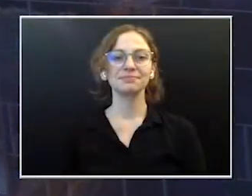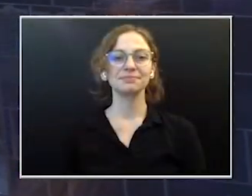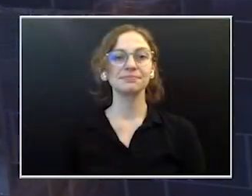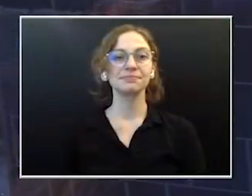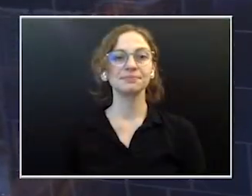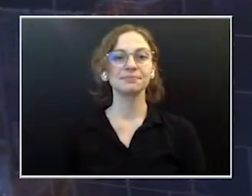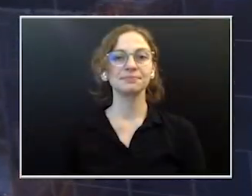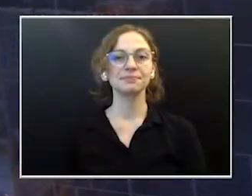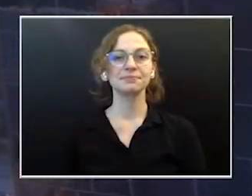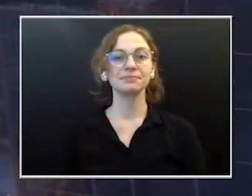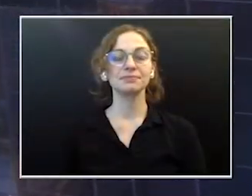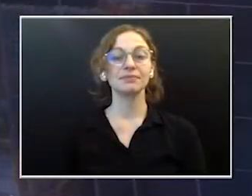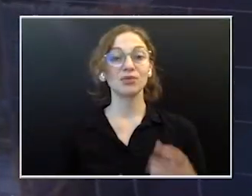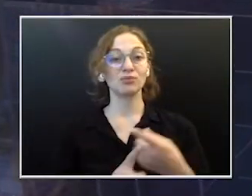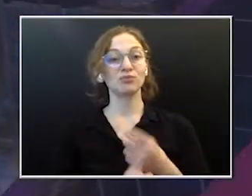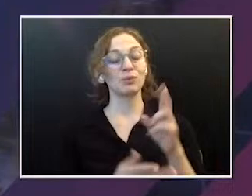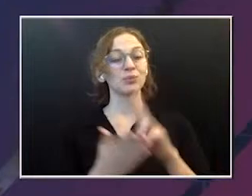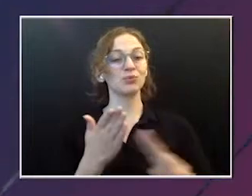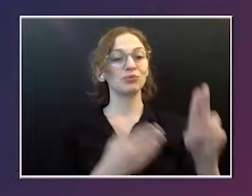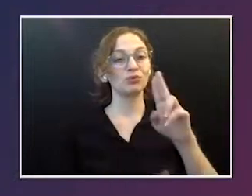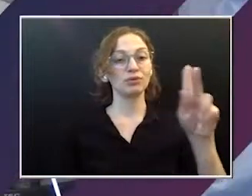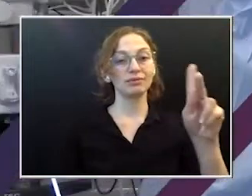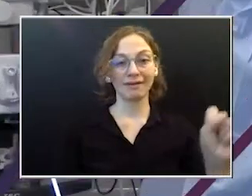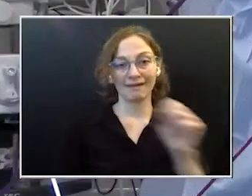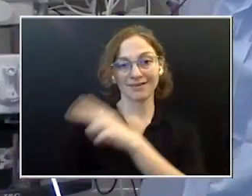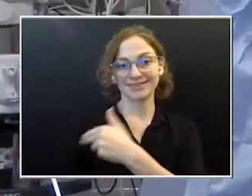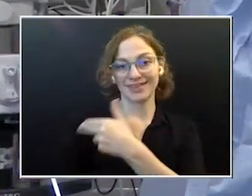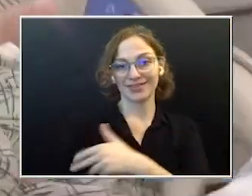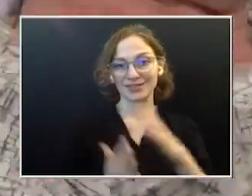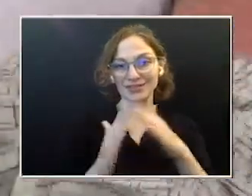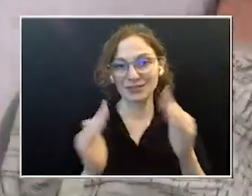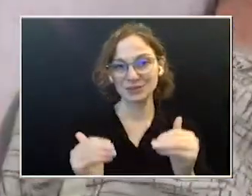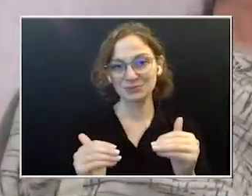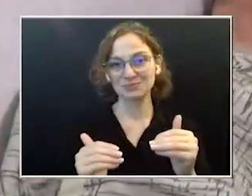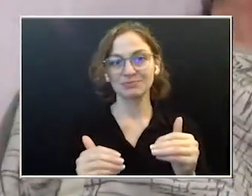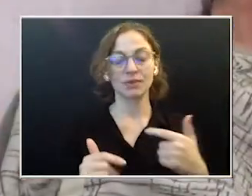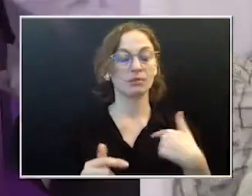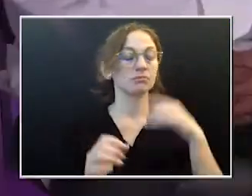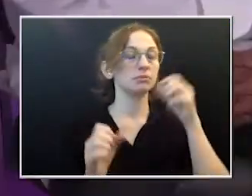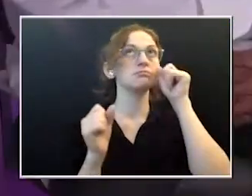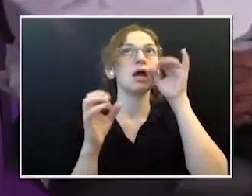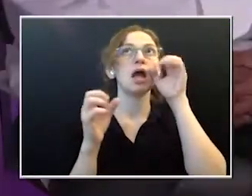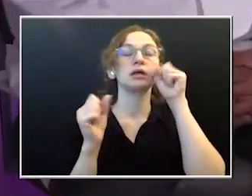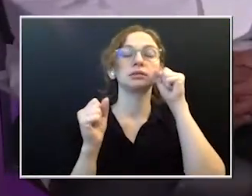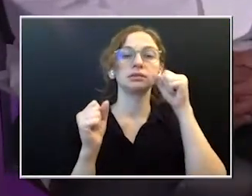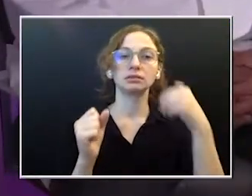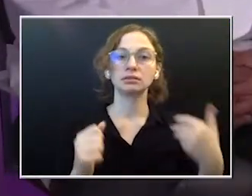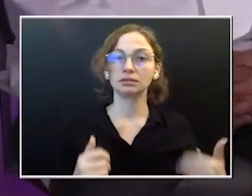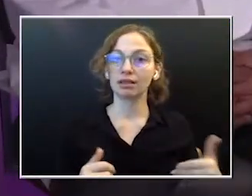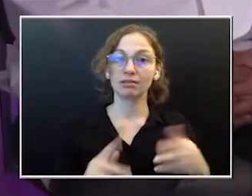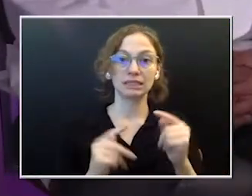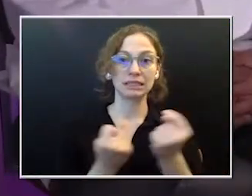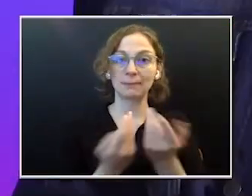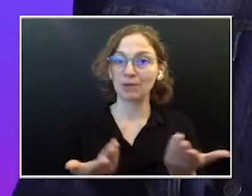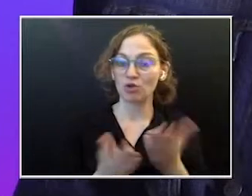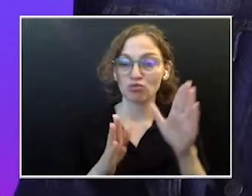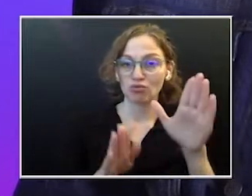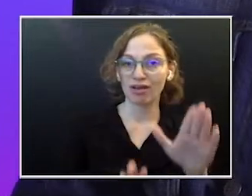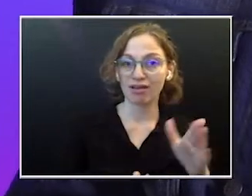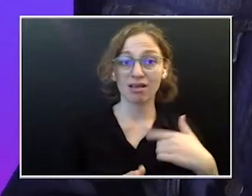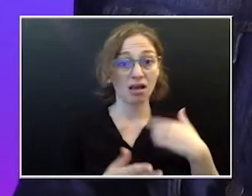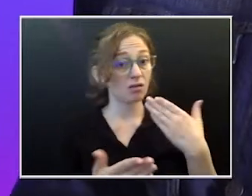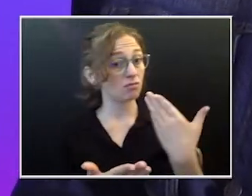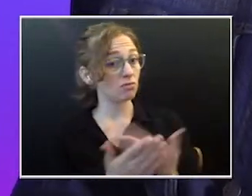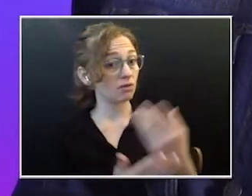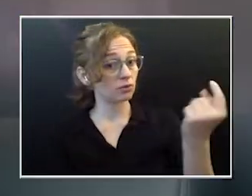From the University of Kansas Health System. I am amazed. The team here is great. I came on a Tuesday, and then by